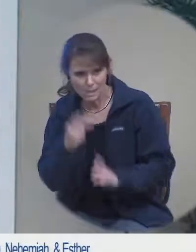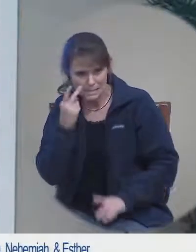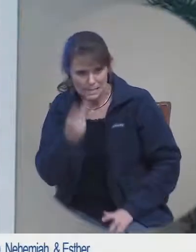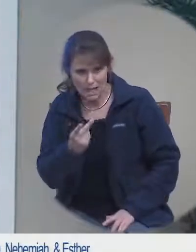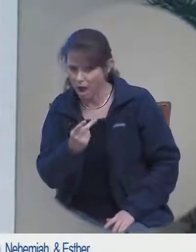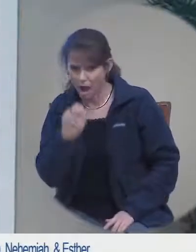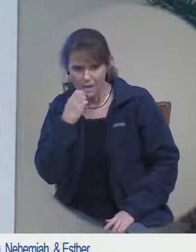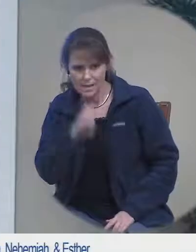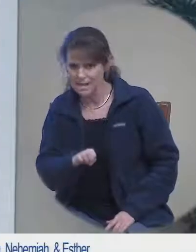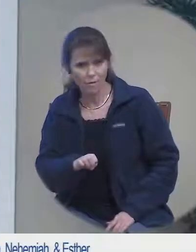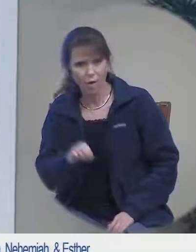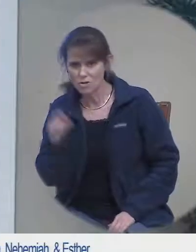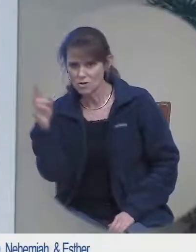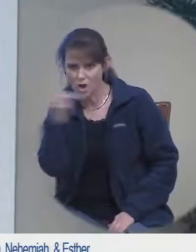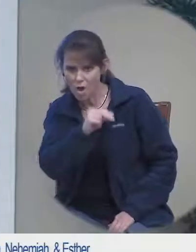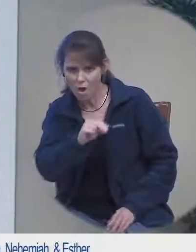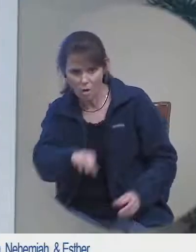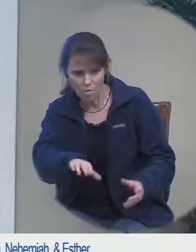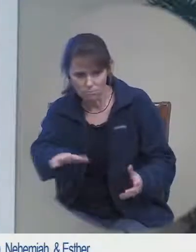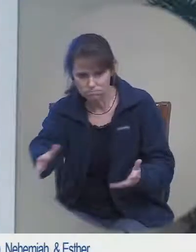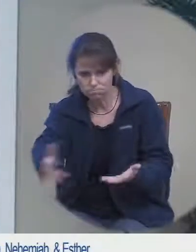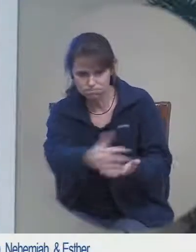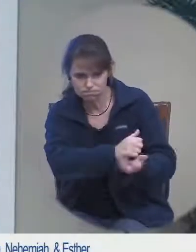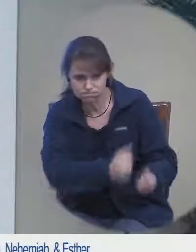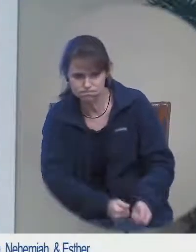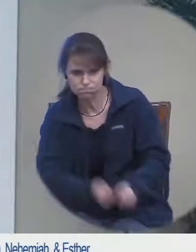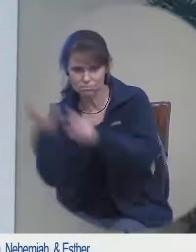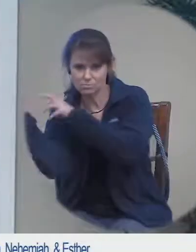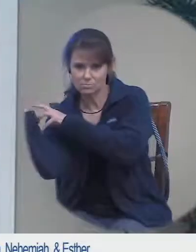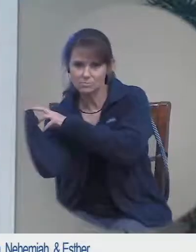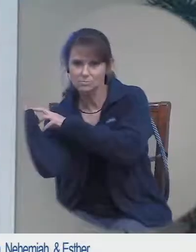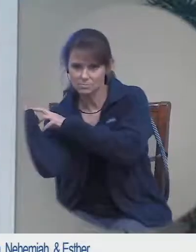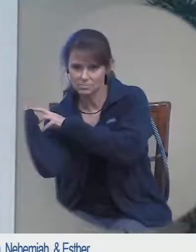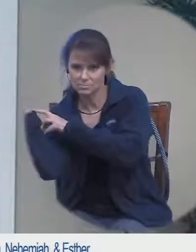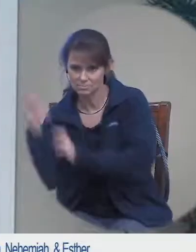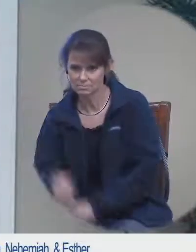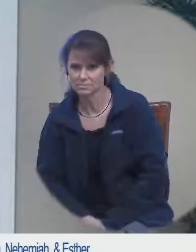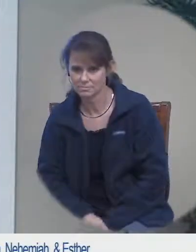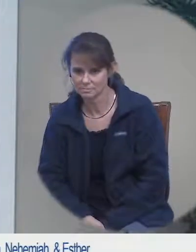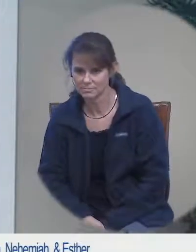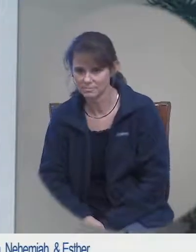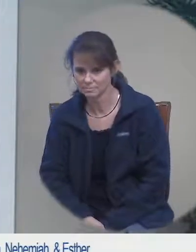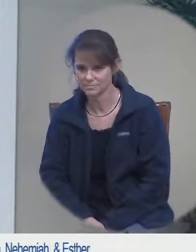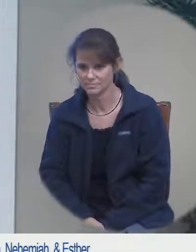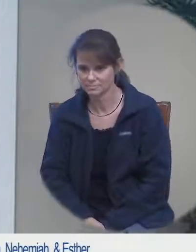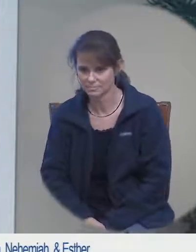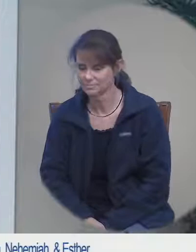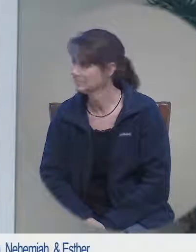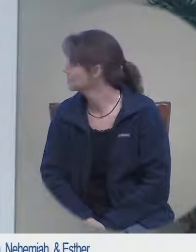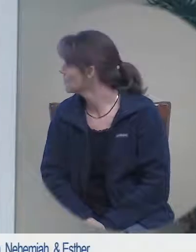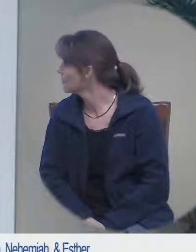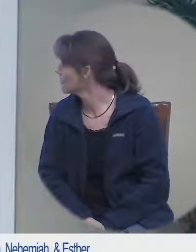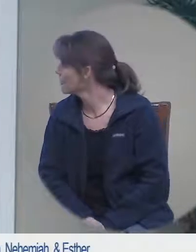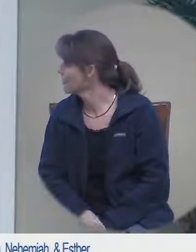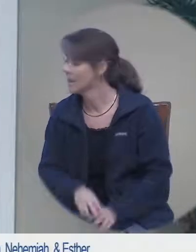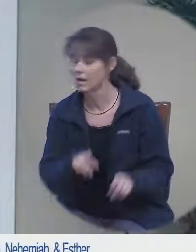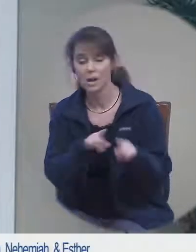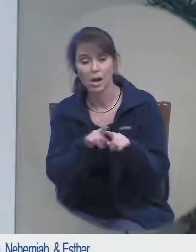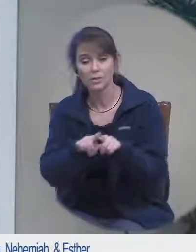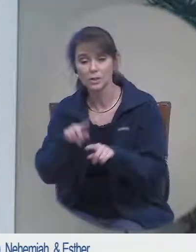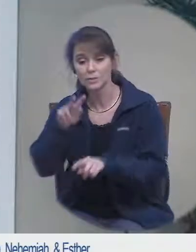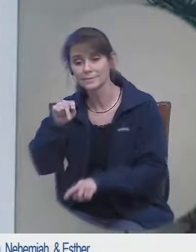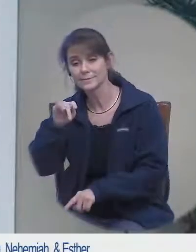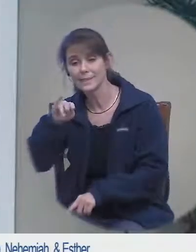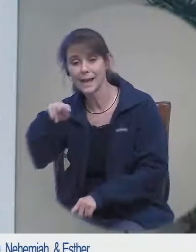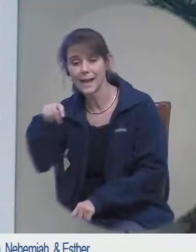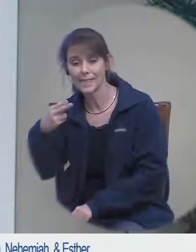know, according to Numbers, the Levites existed on tithes, and when they weren't being paid or supported or given their food,